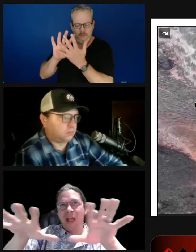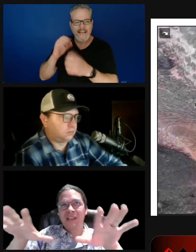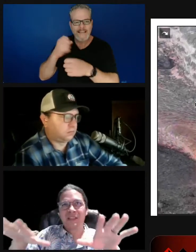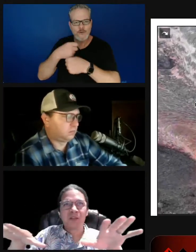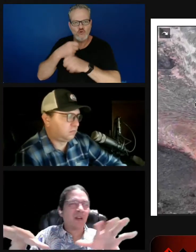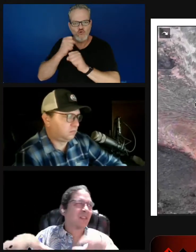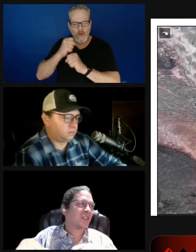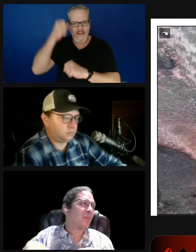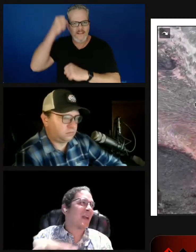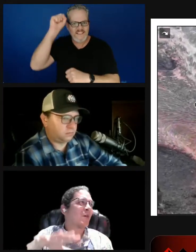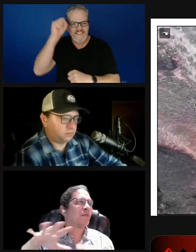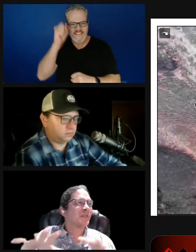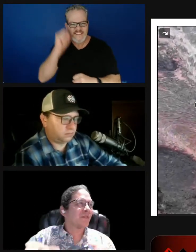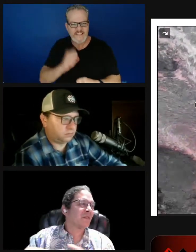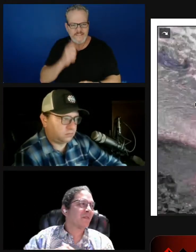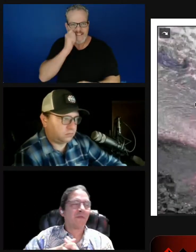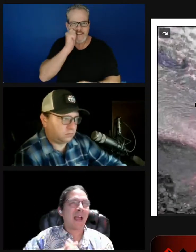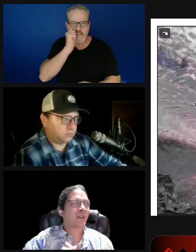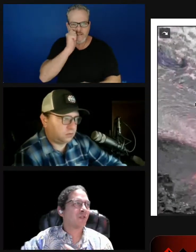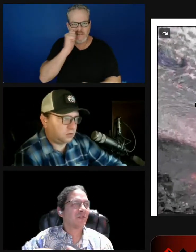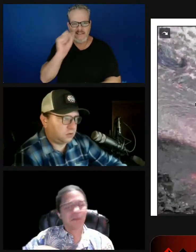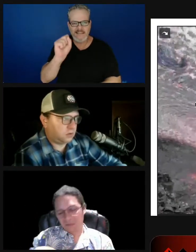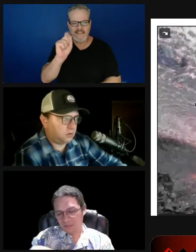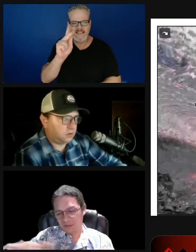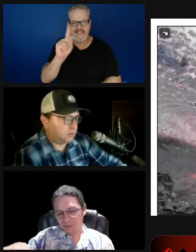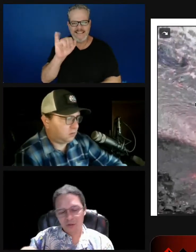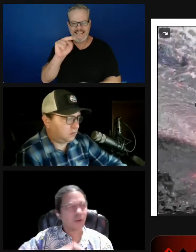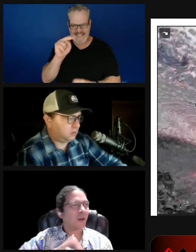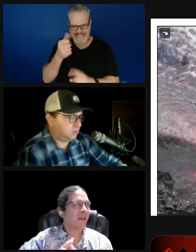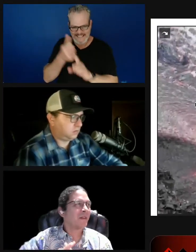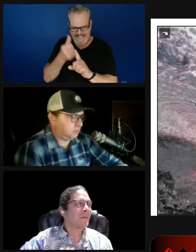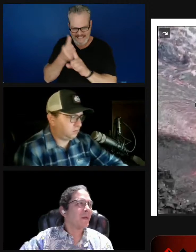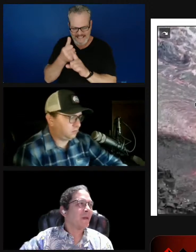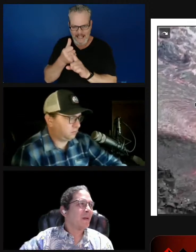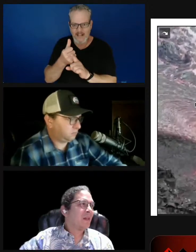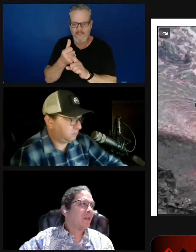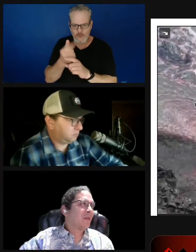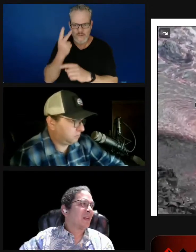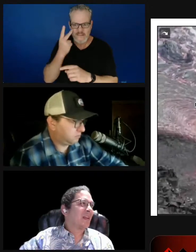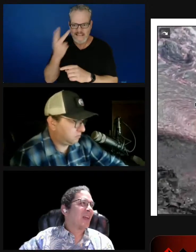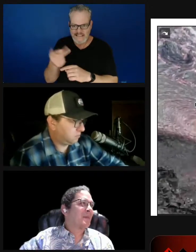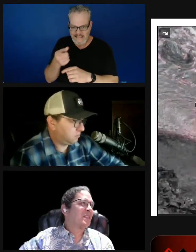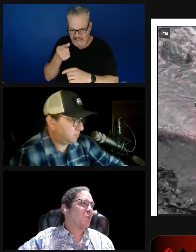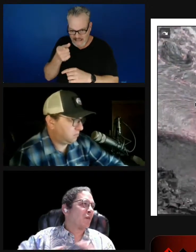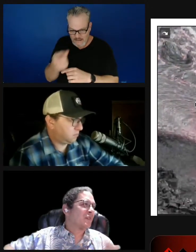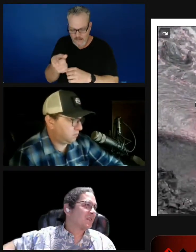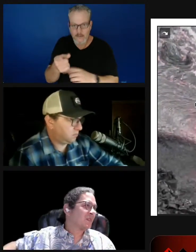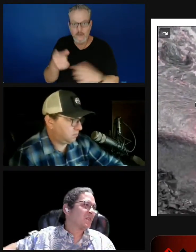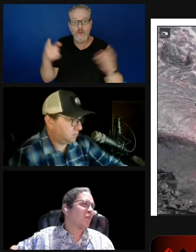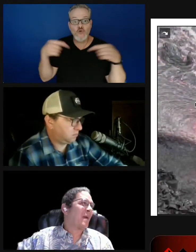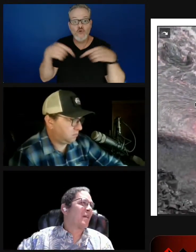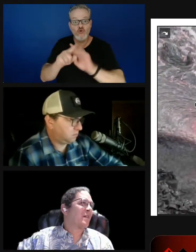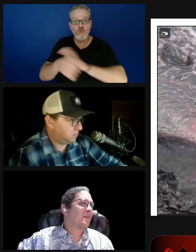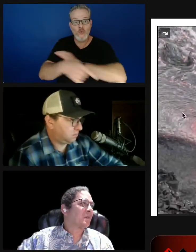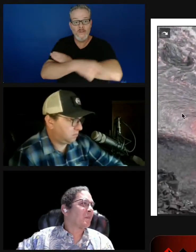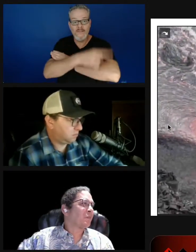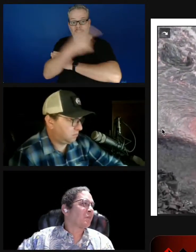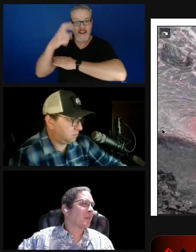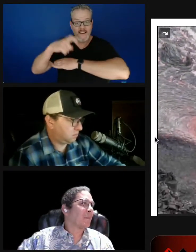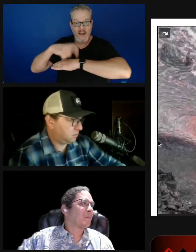kind of cracks in the crust, spiderweb fracture structure on there. In the daytime, you see more of this silver